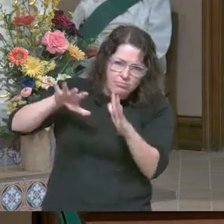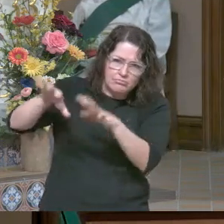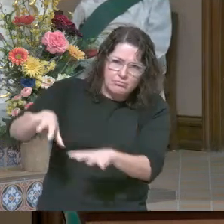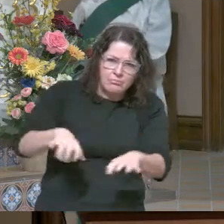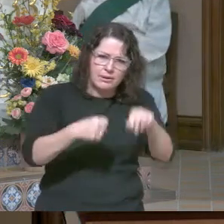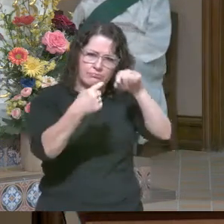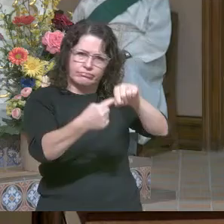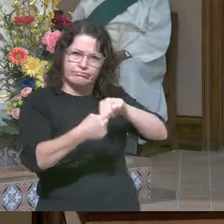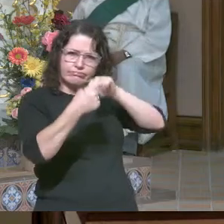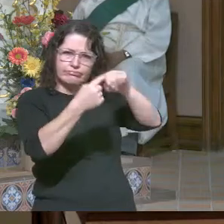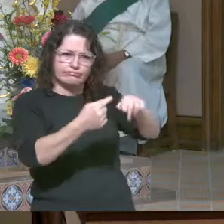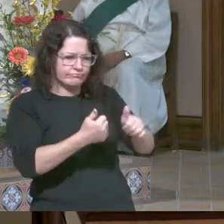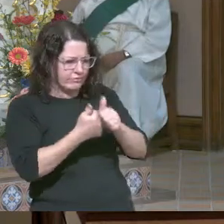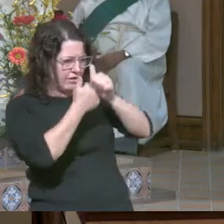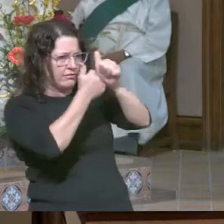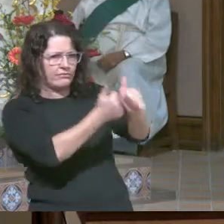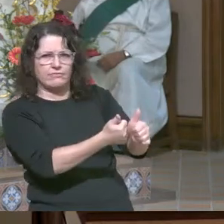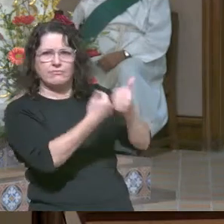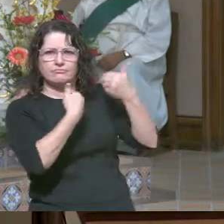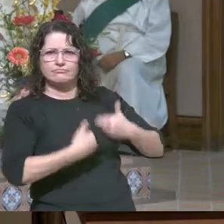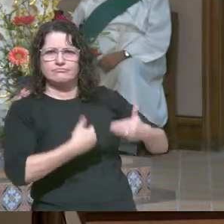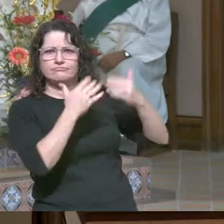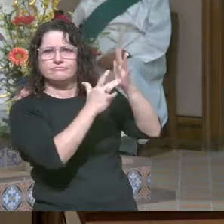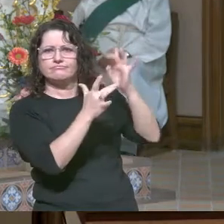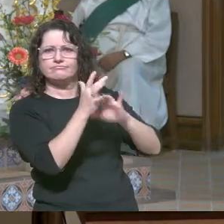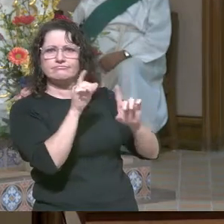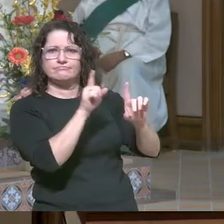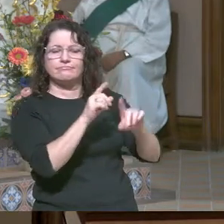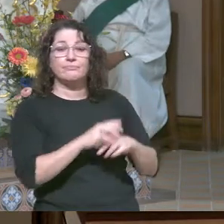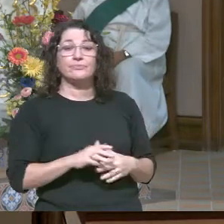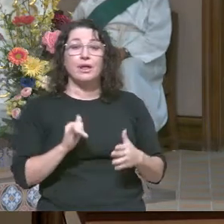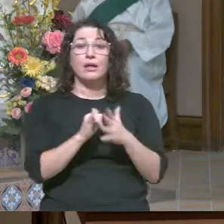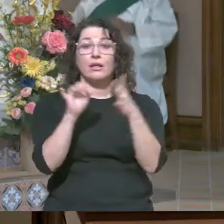We've heard these words in this Sunday's gospel.